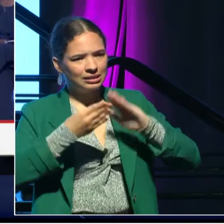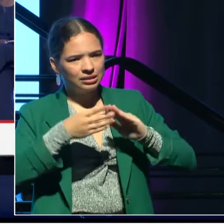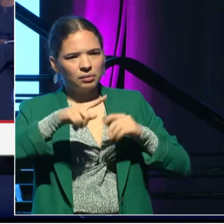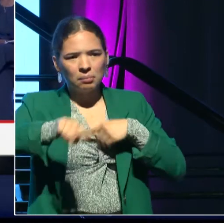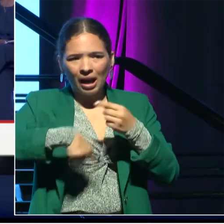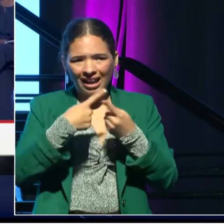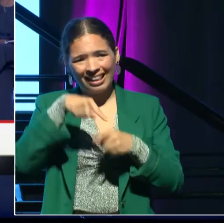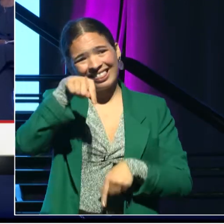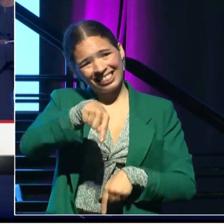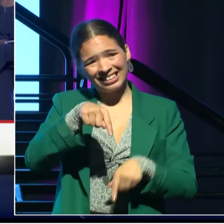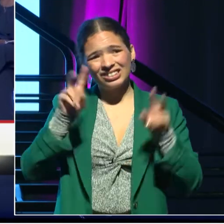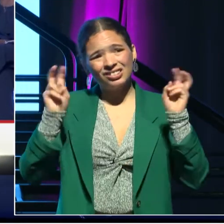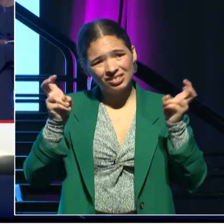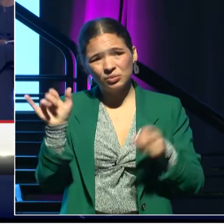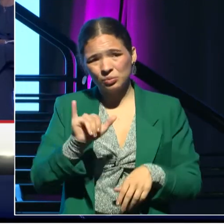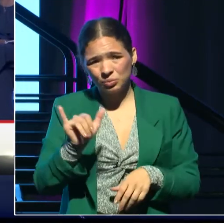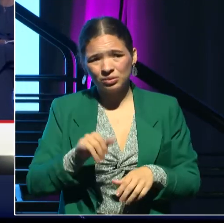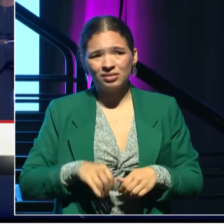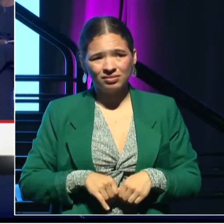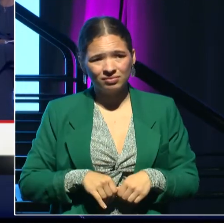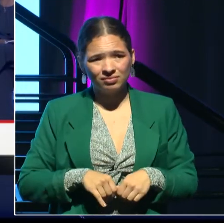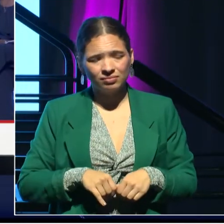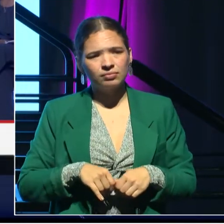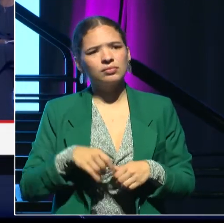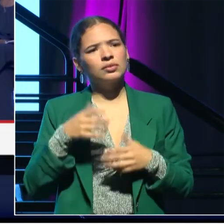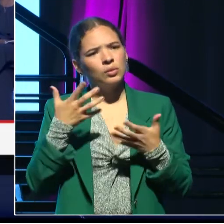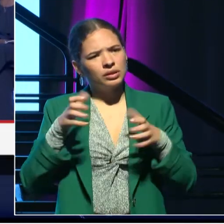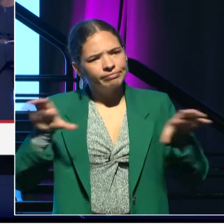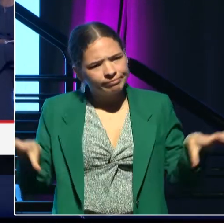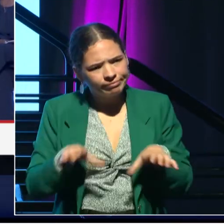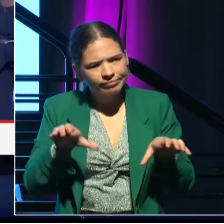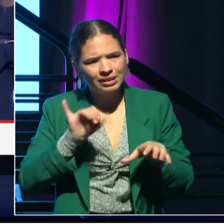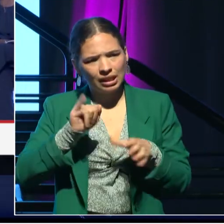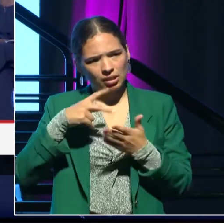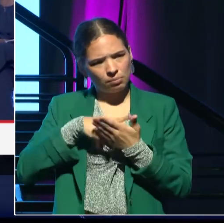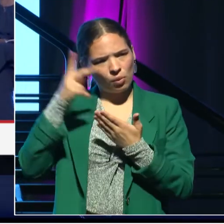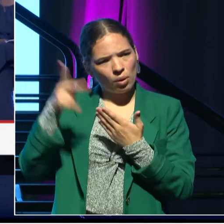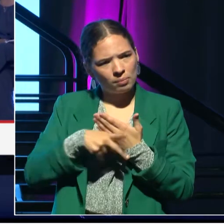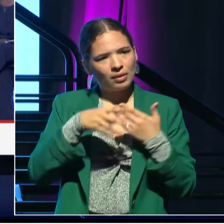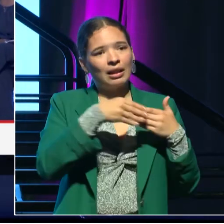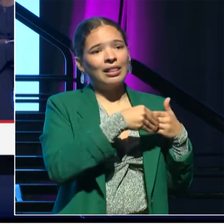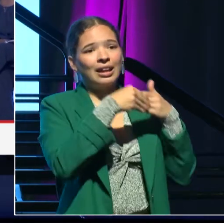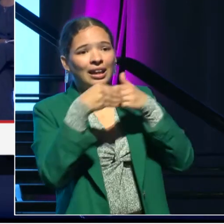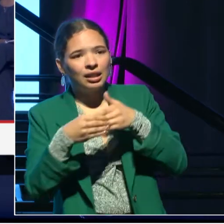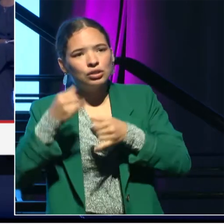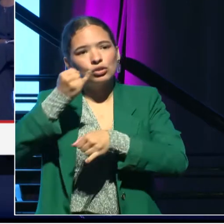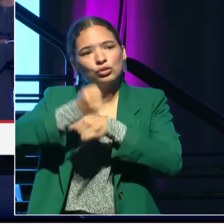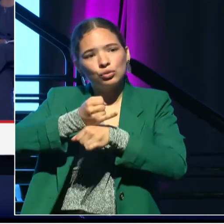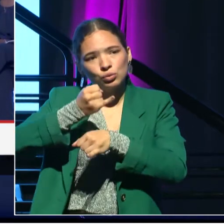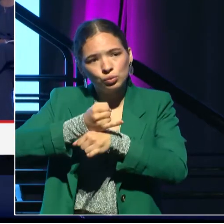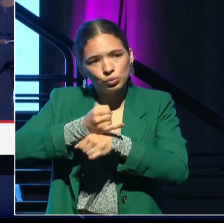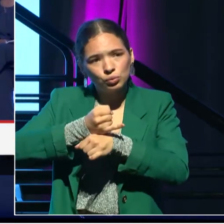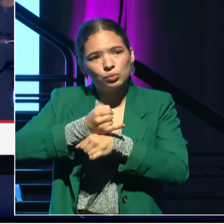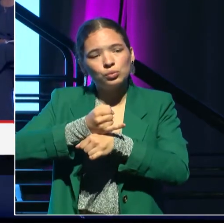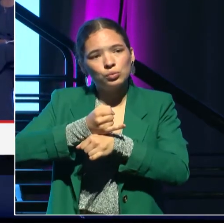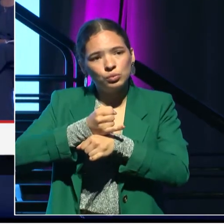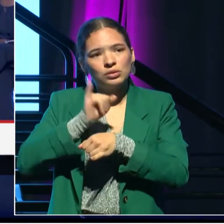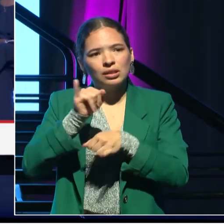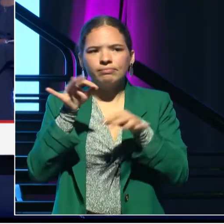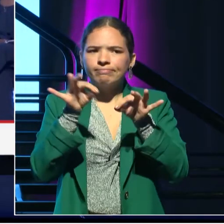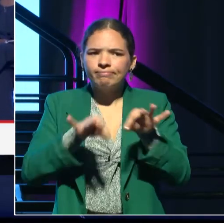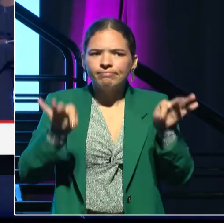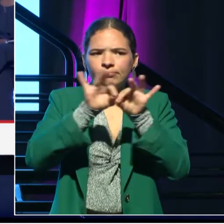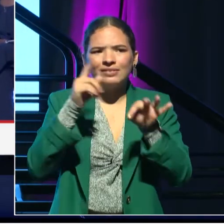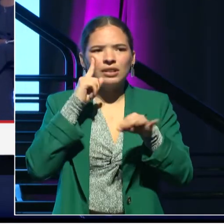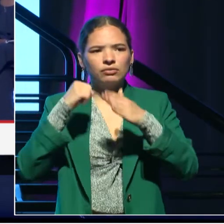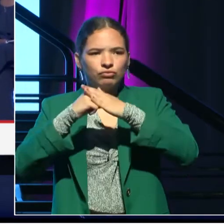do at the Congressional Black Caucus Foundation that we're very proud of is we have a leadership institute. And it's one of the hallmarks of the foundation where we ensure